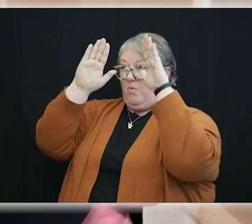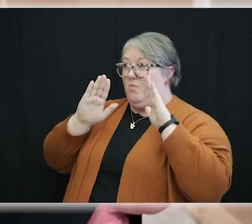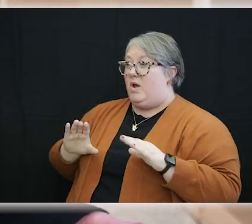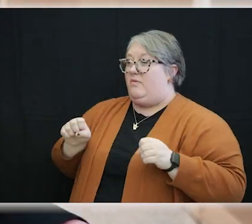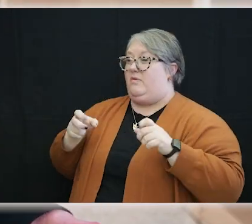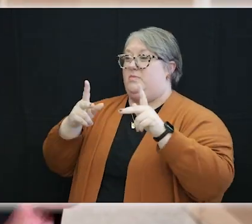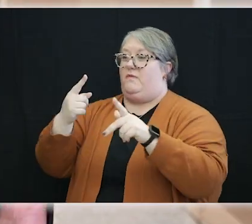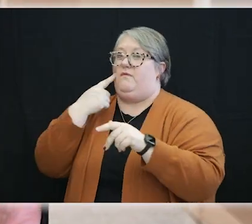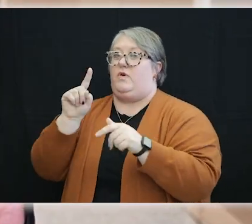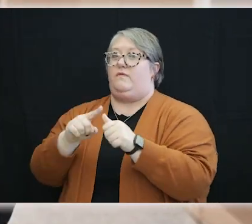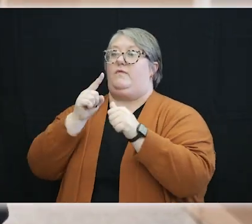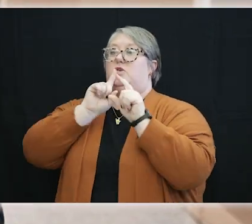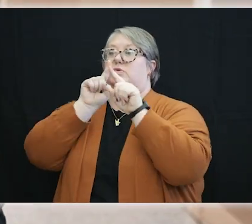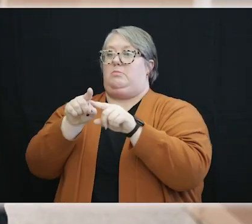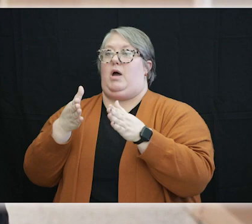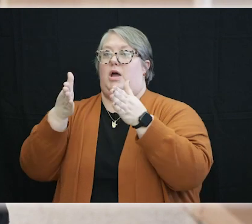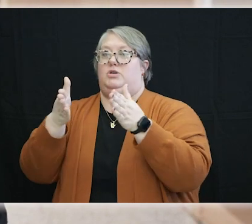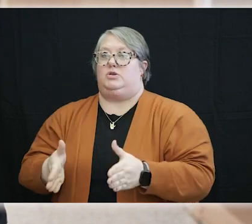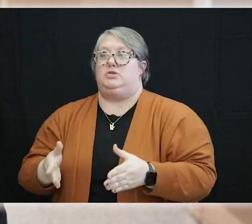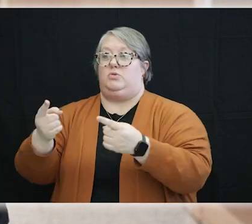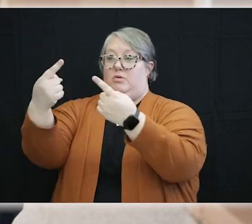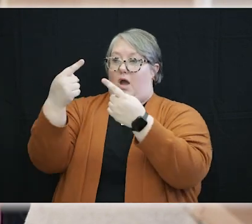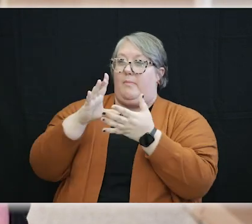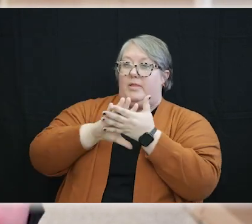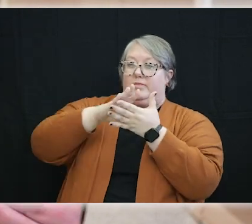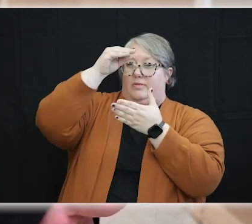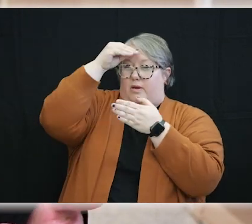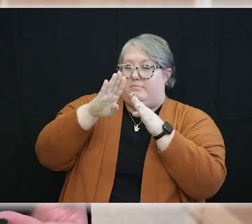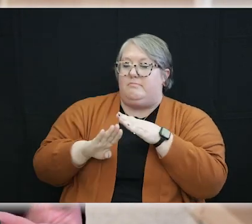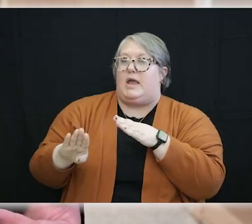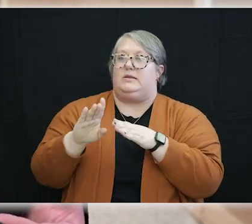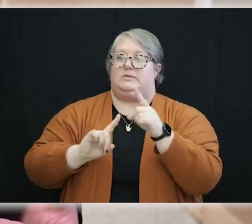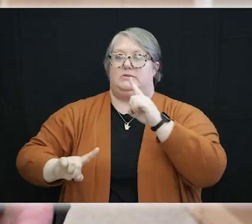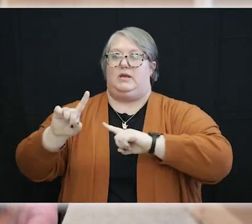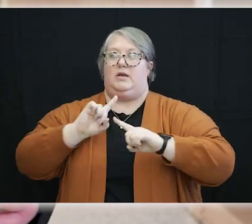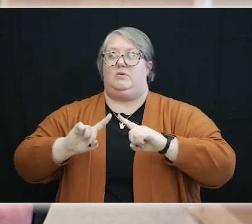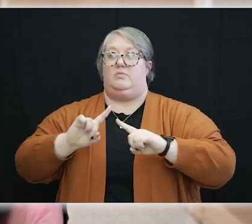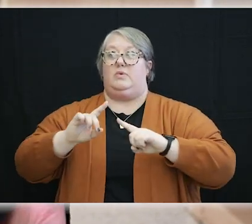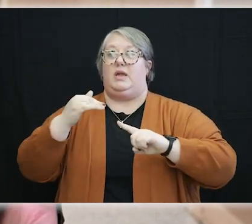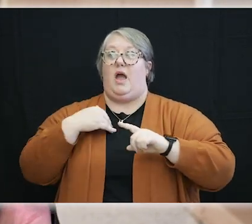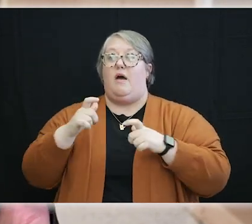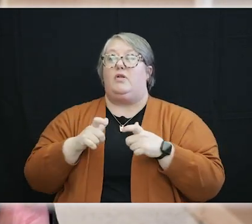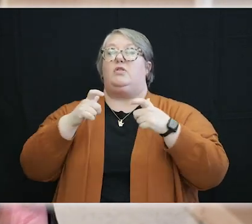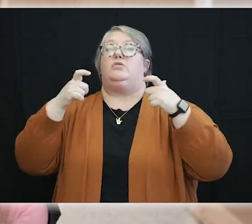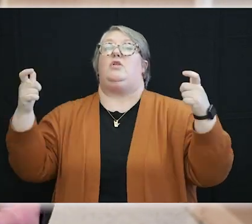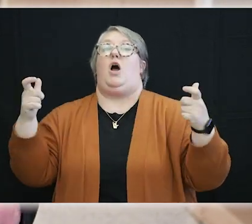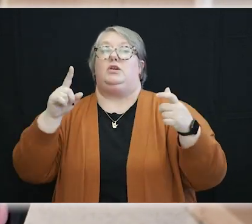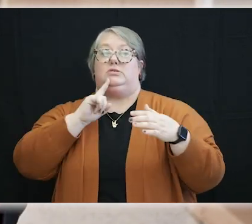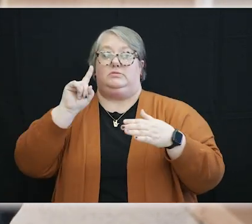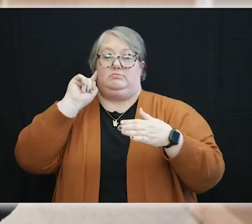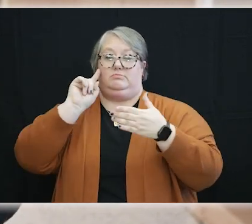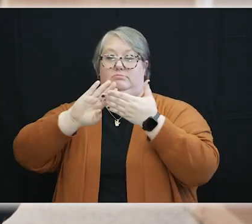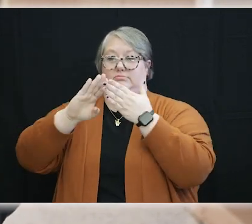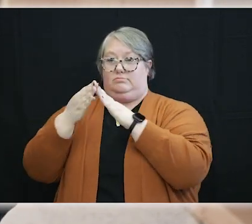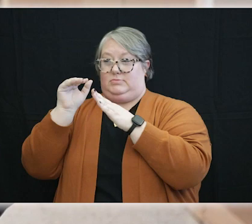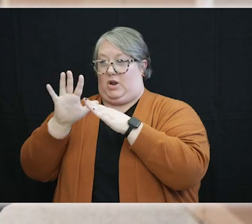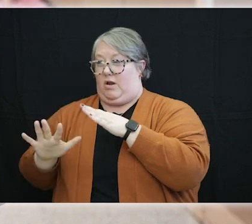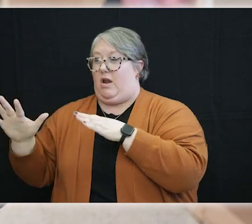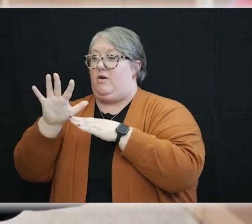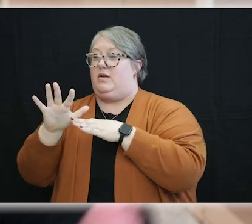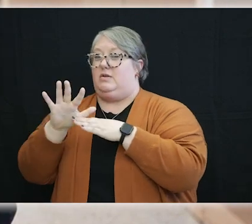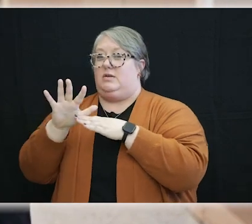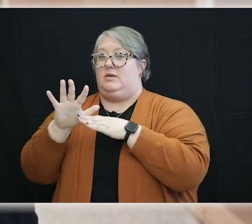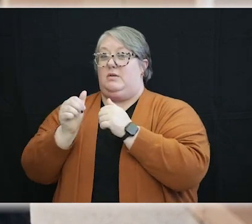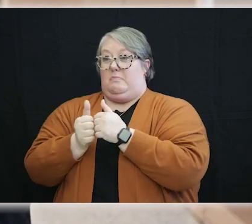this wonderful opportunity for first responders to come and just learn some basic signs. We do have a rather large